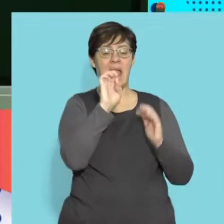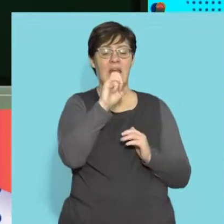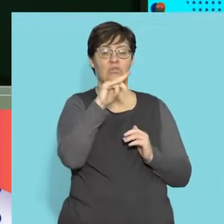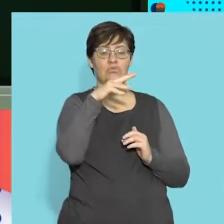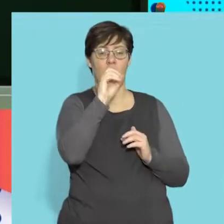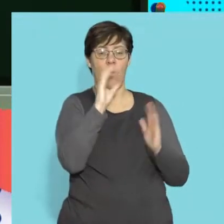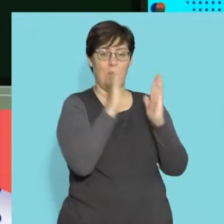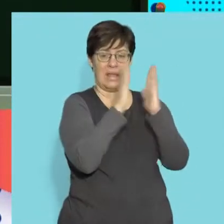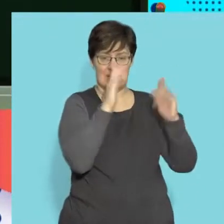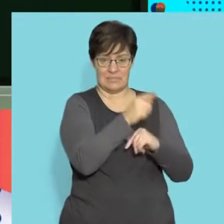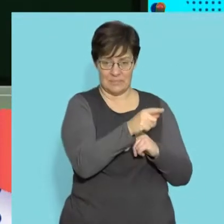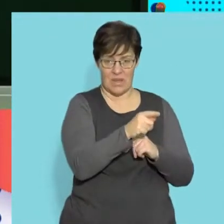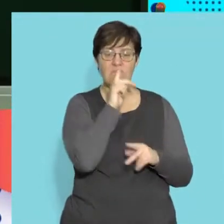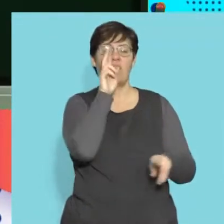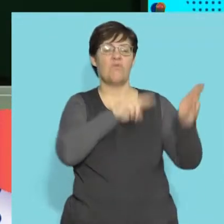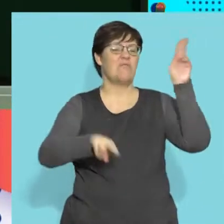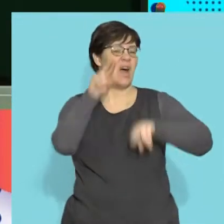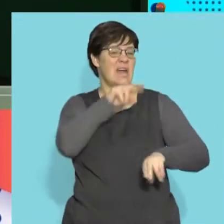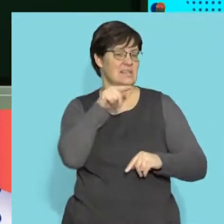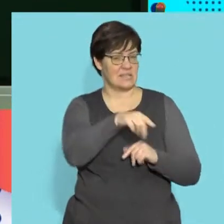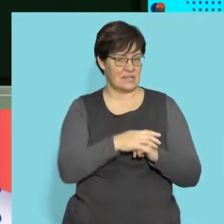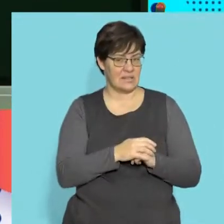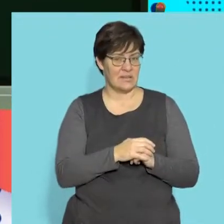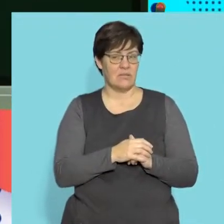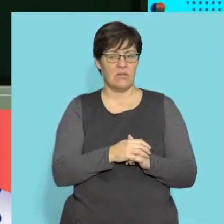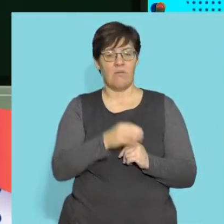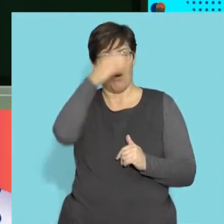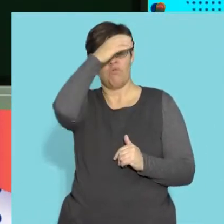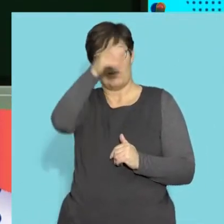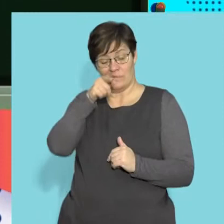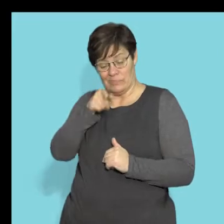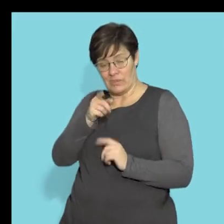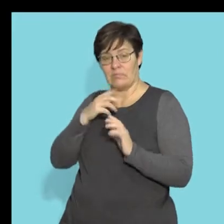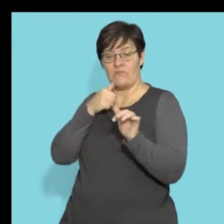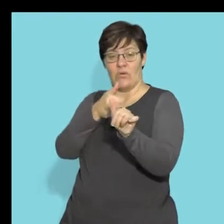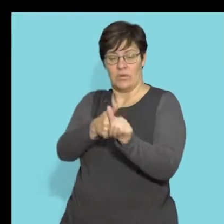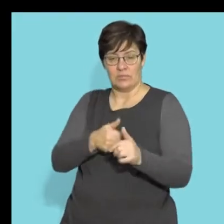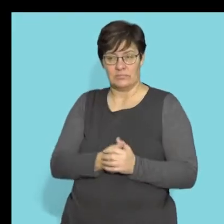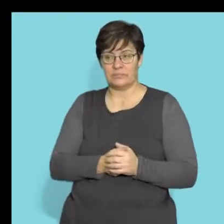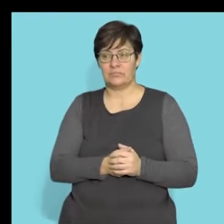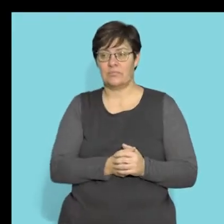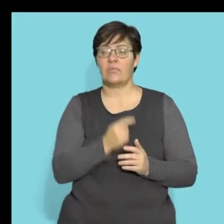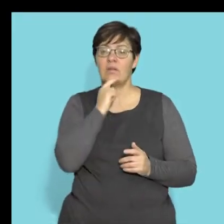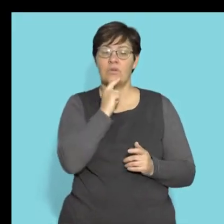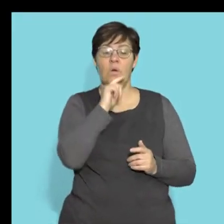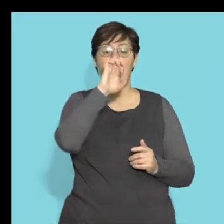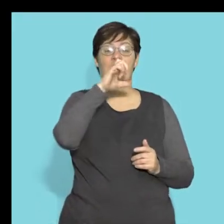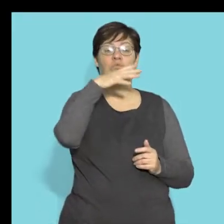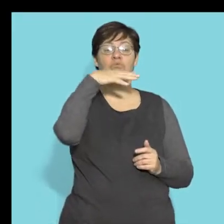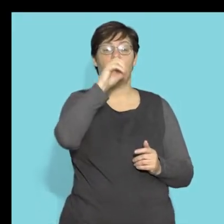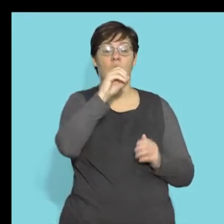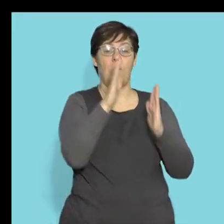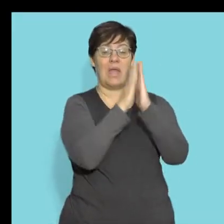electromagnetism. So just let's revise some of that by looking at the concept map on electromagnetism. If you